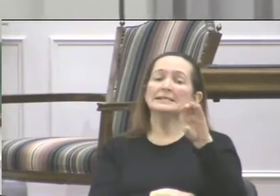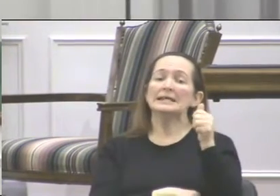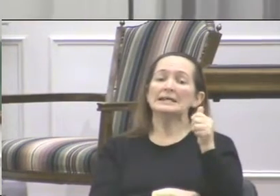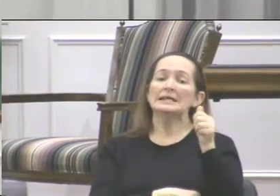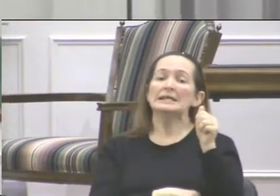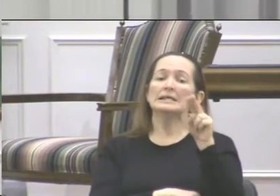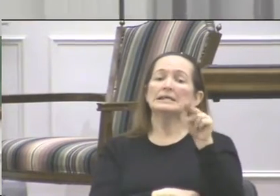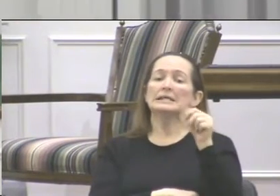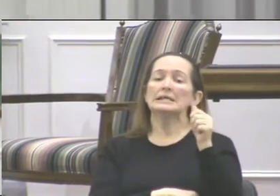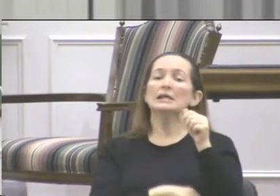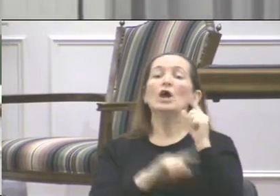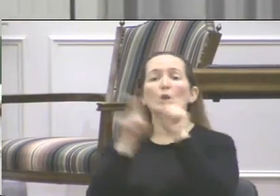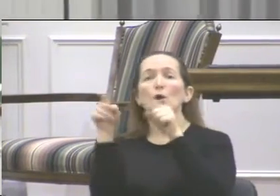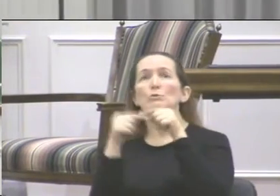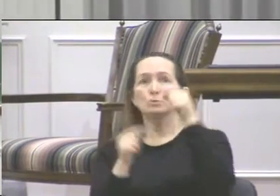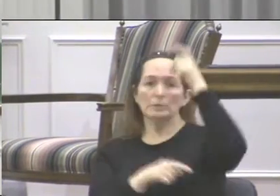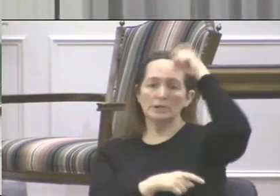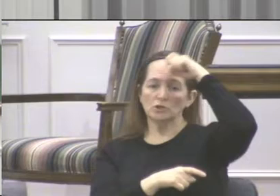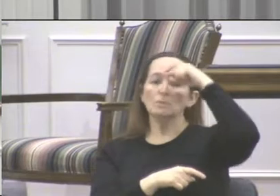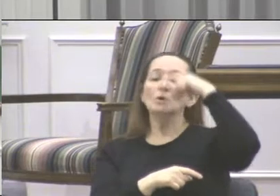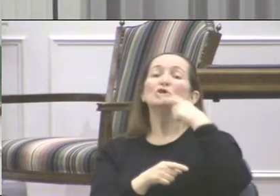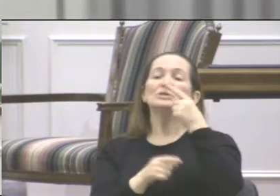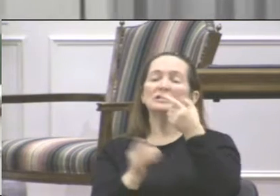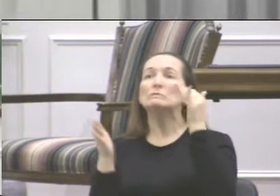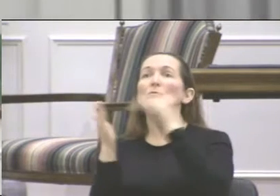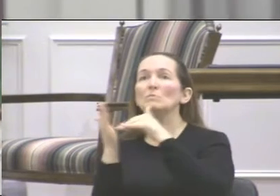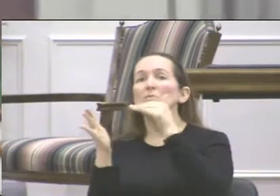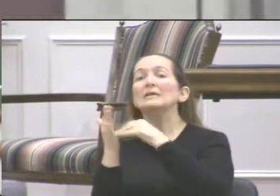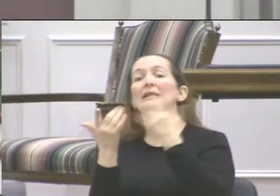A repeat of this several years later.